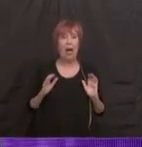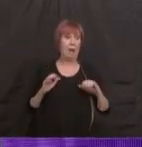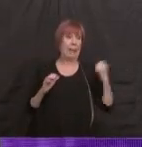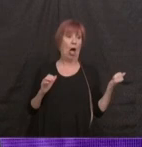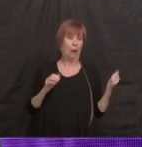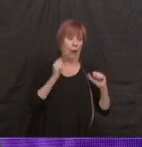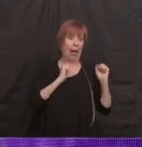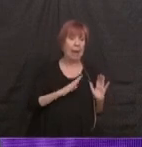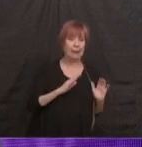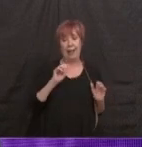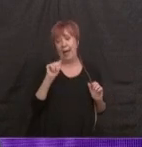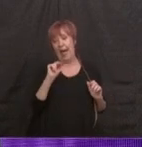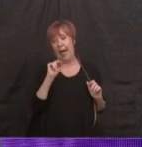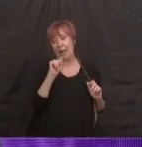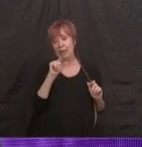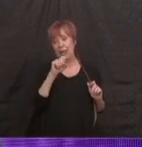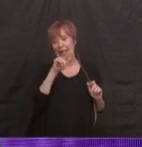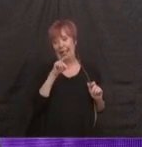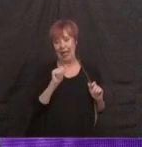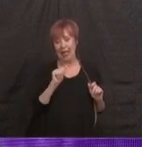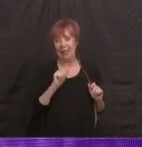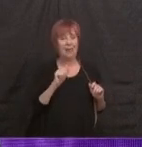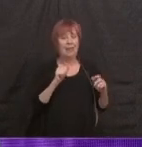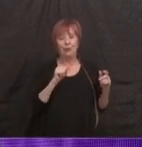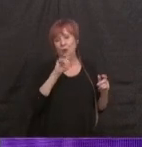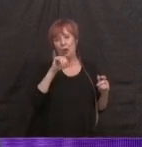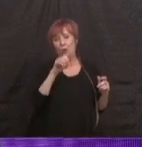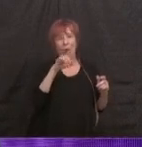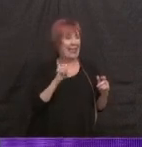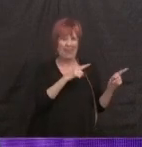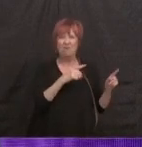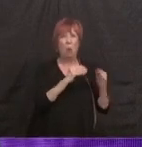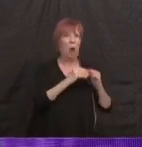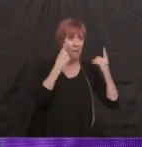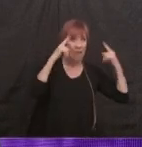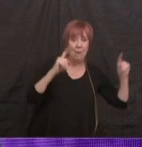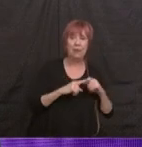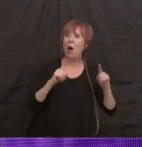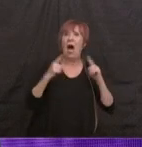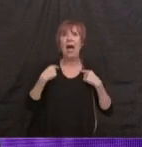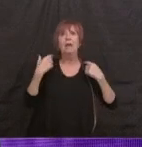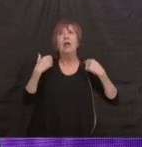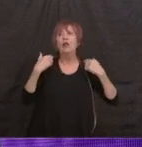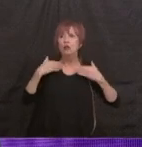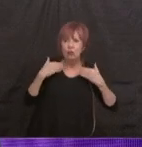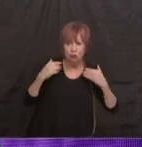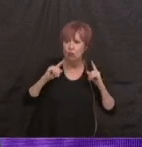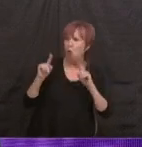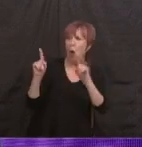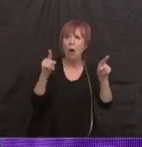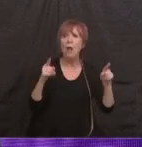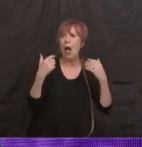have a lot more reach, but I've tried around the world to interview victims of human trafficking and bring all of